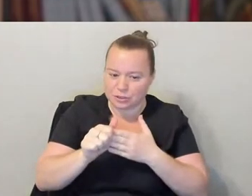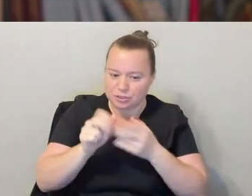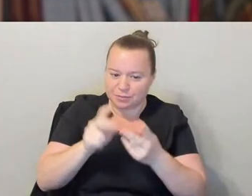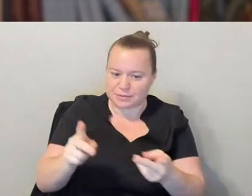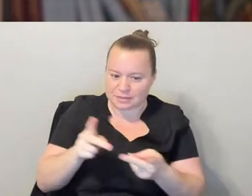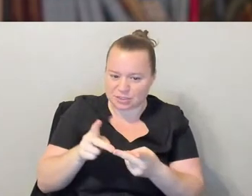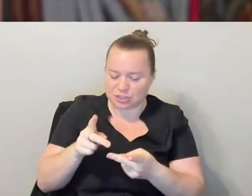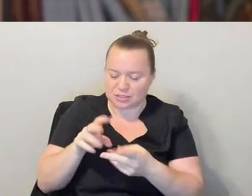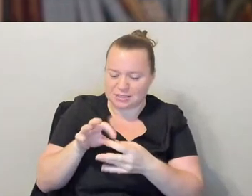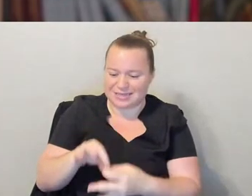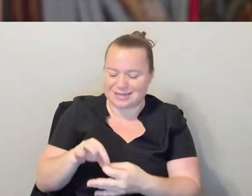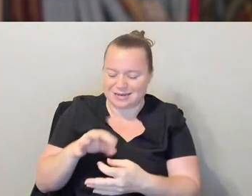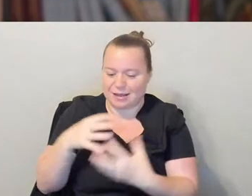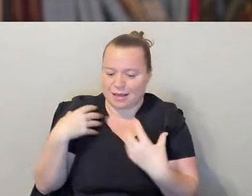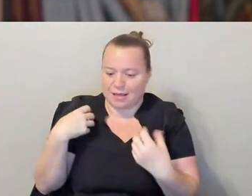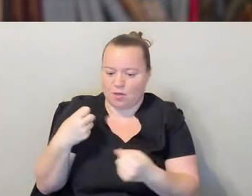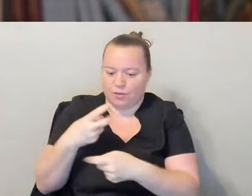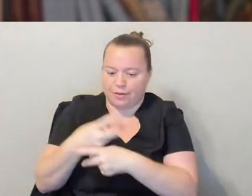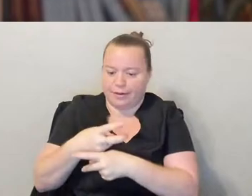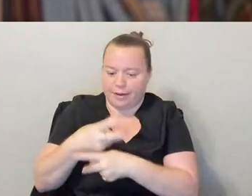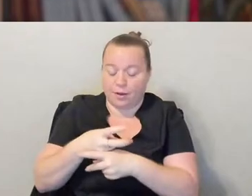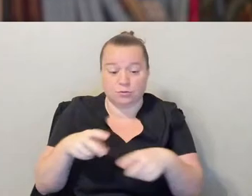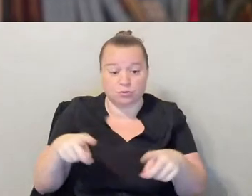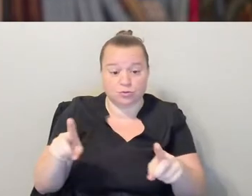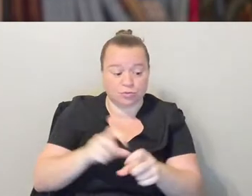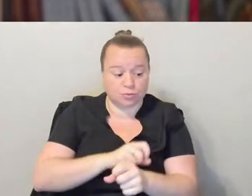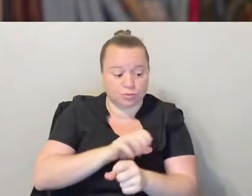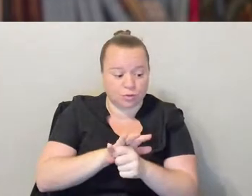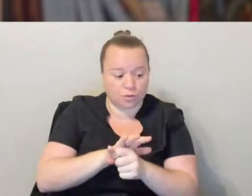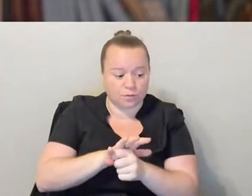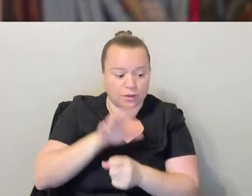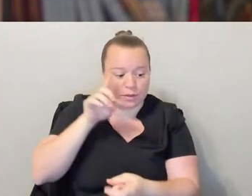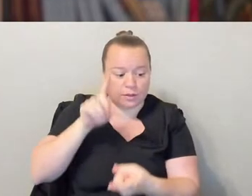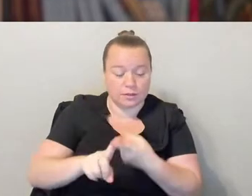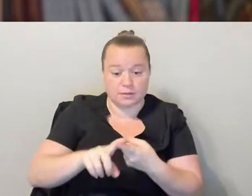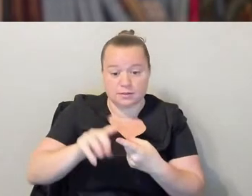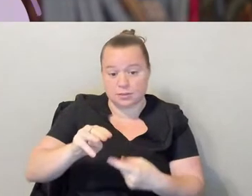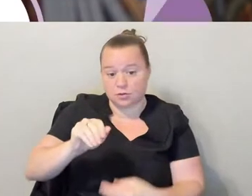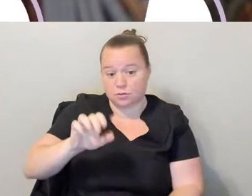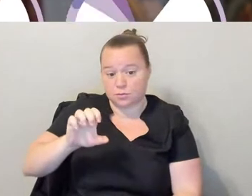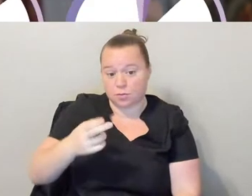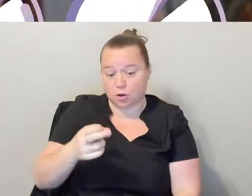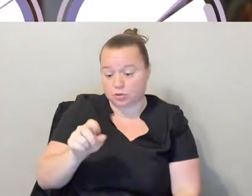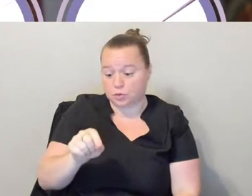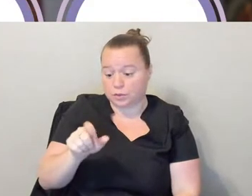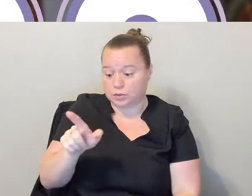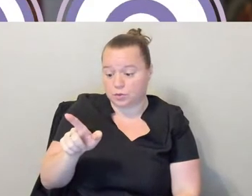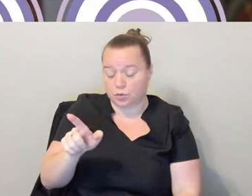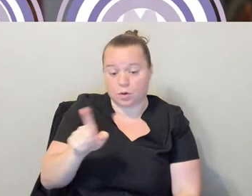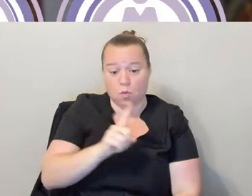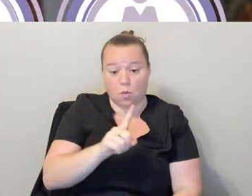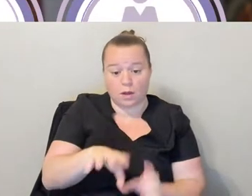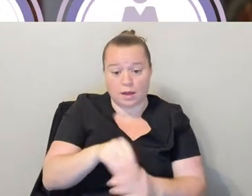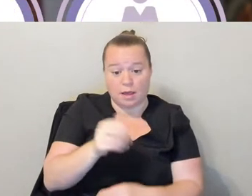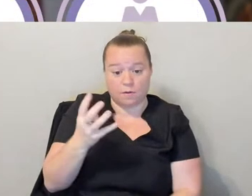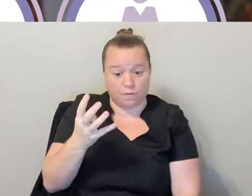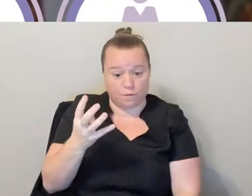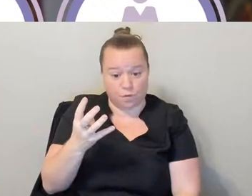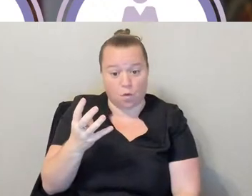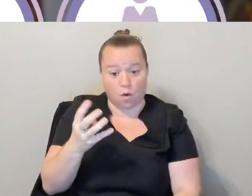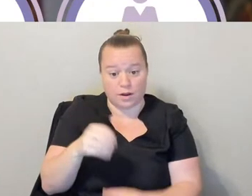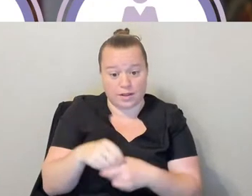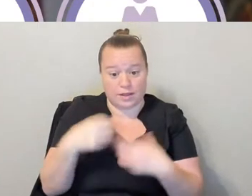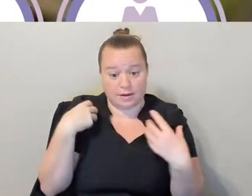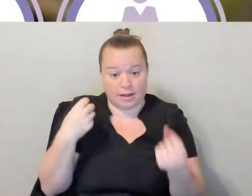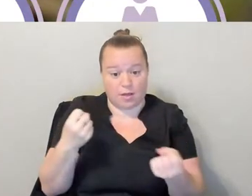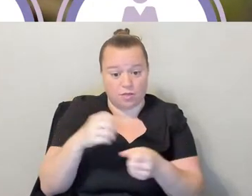sector. During the pandemic and until March 2021, only 1 in 4 ministers of health in the EU